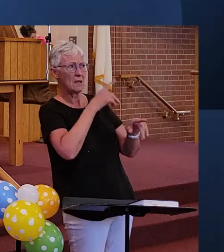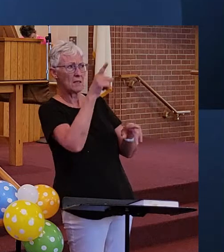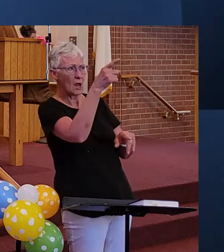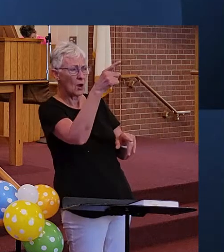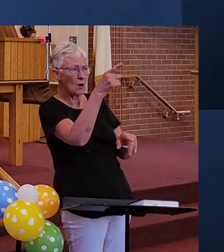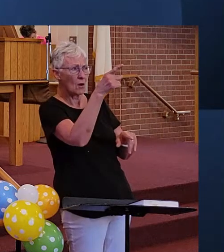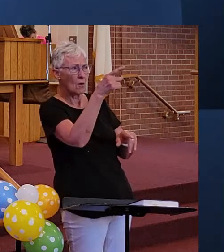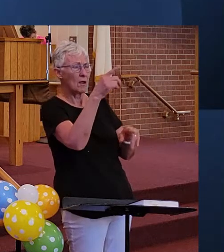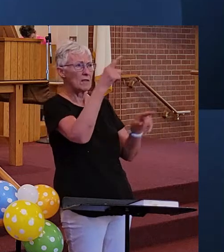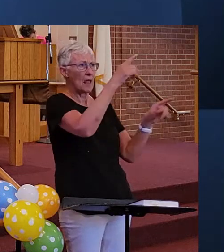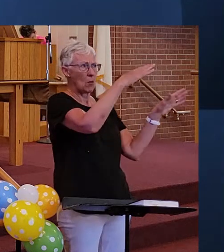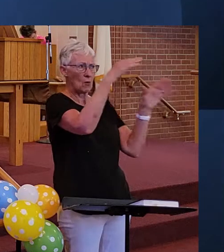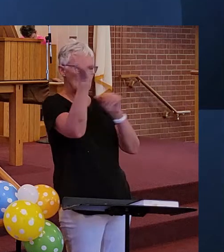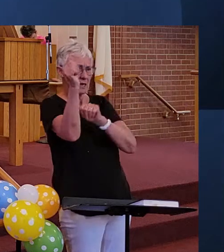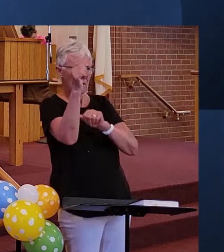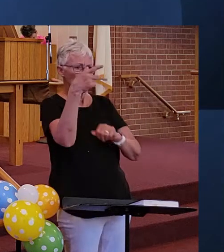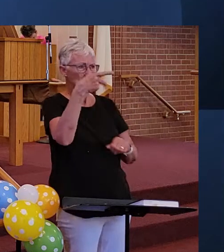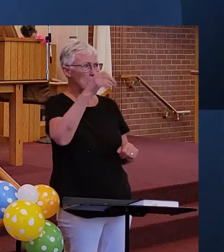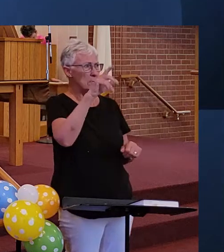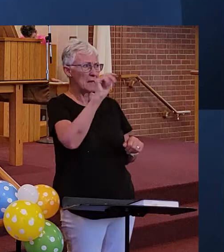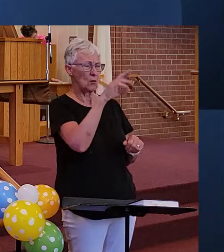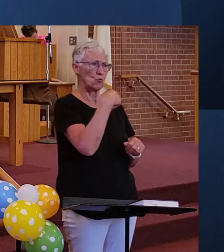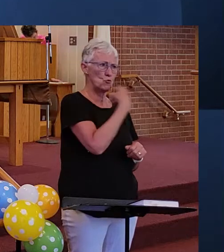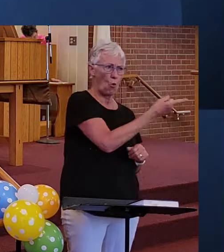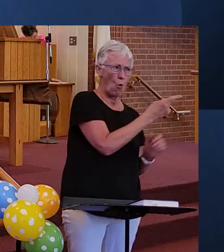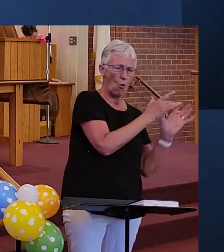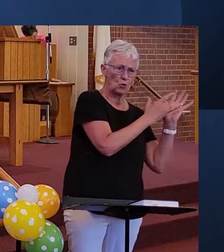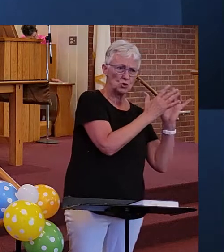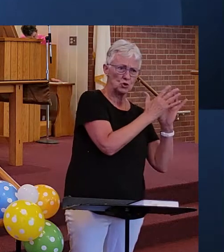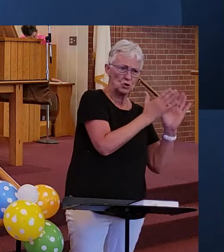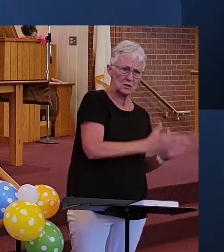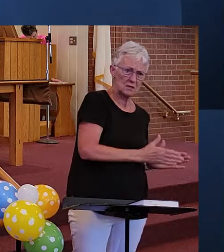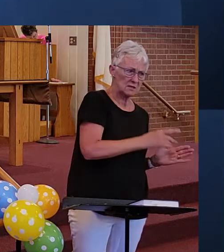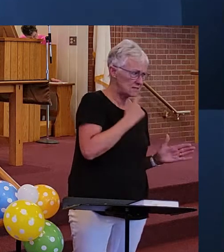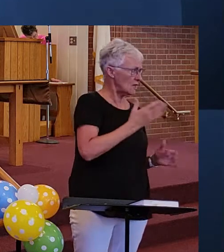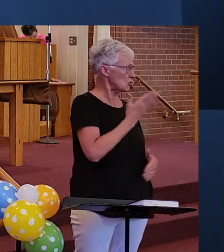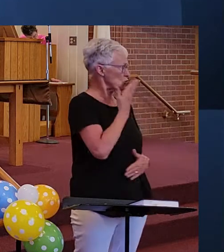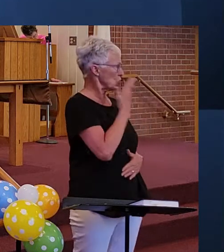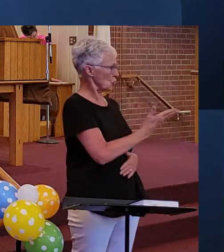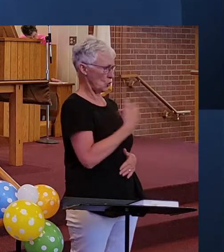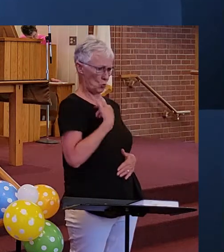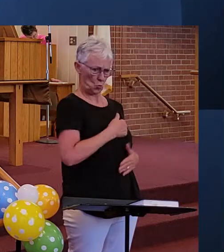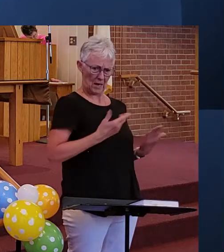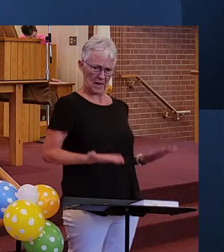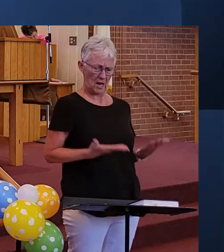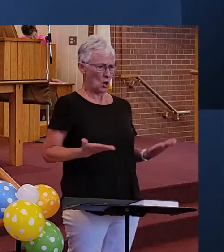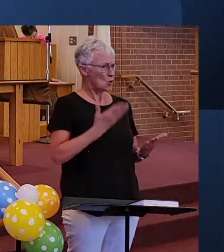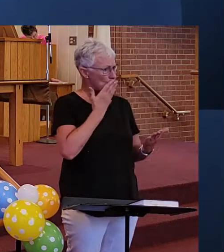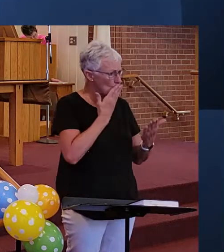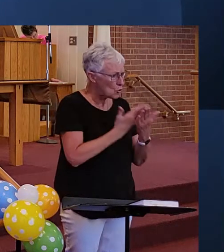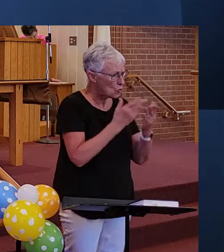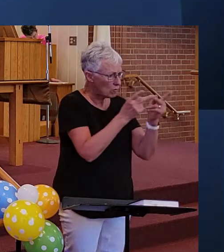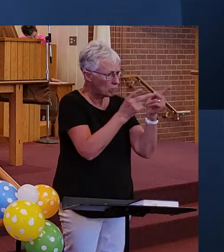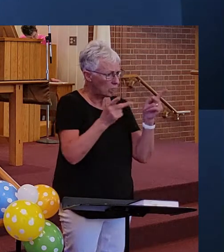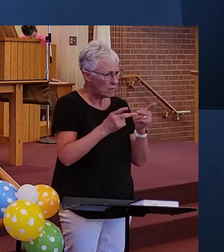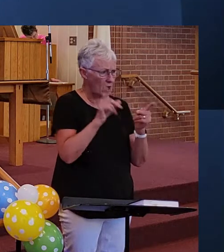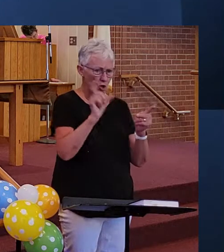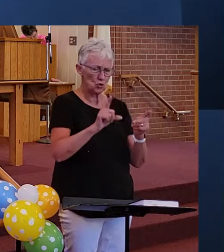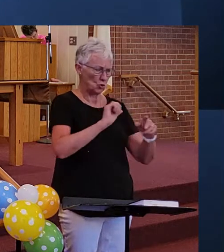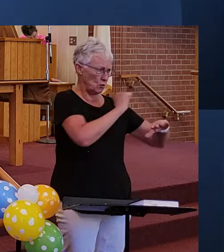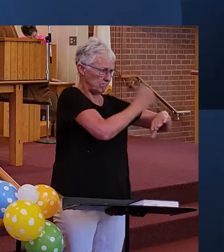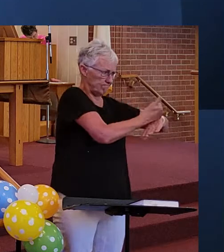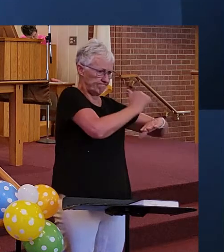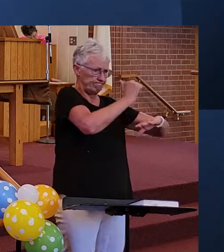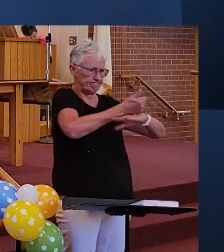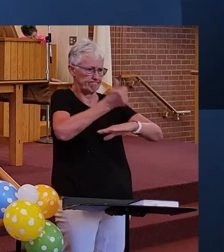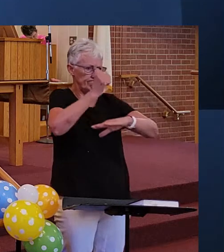Peter said to Jesus, "Master, it is good we are here. Let us make three dwellings, one for you,